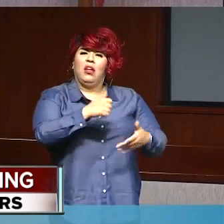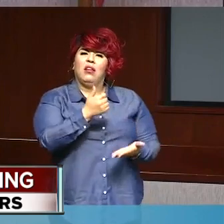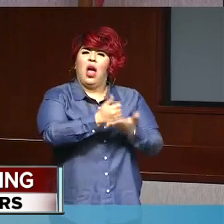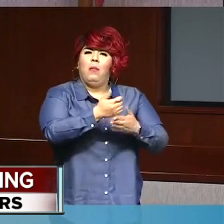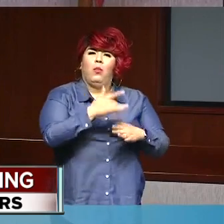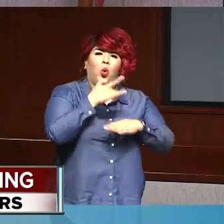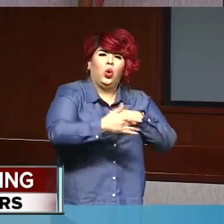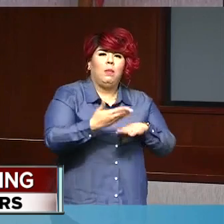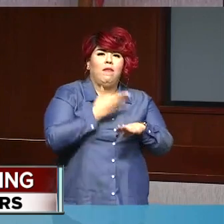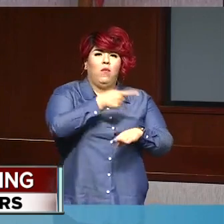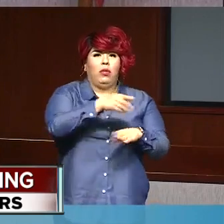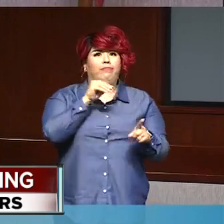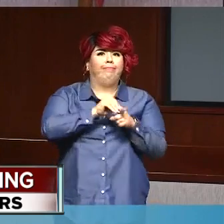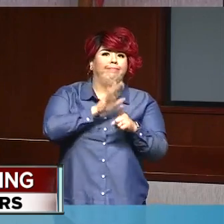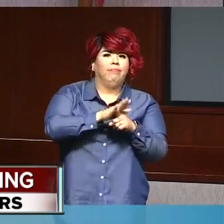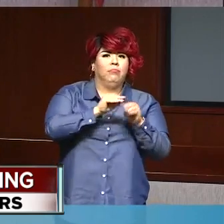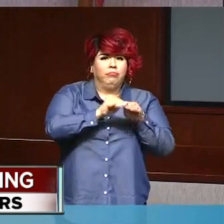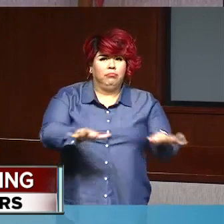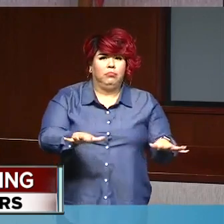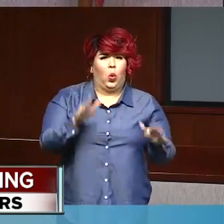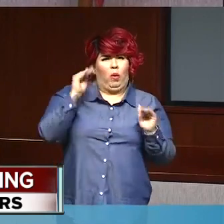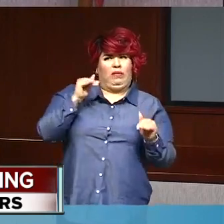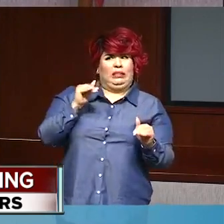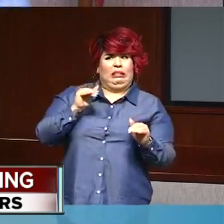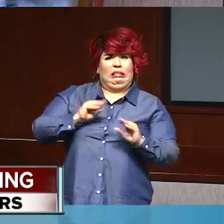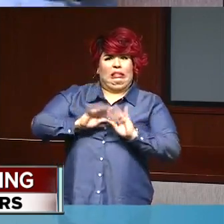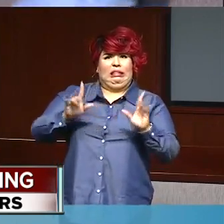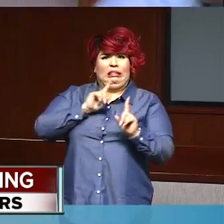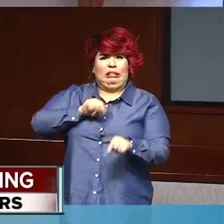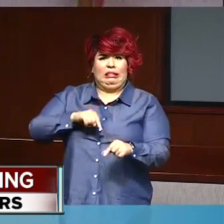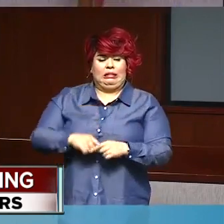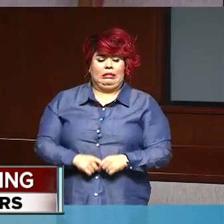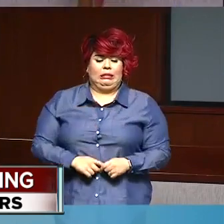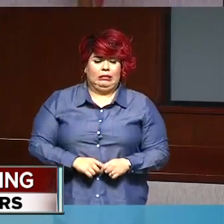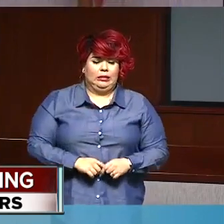infecting others. Hopefully that answers your question. Yeah.